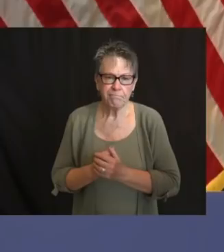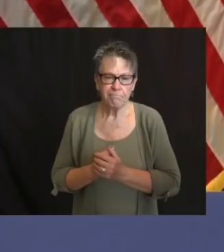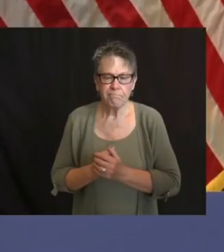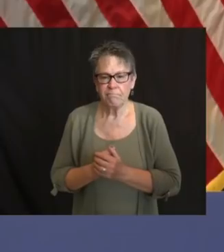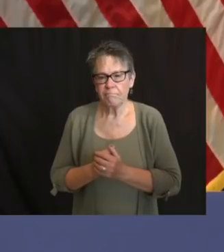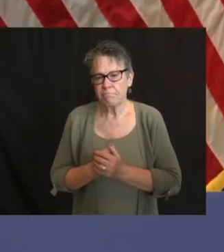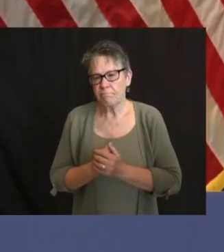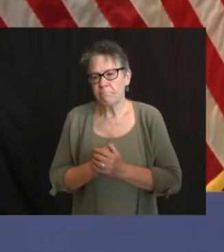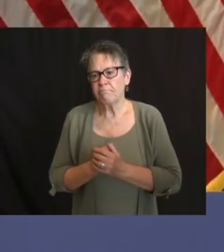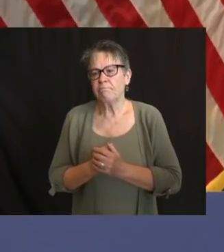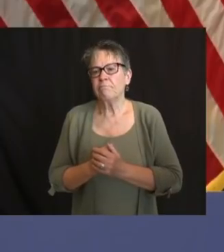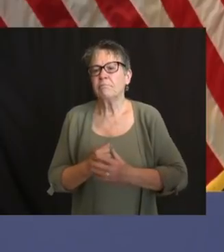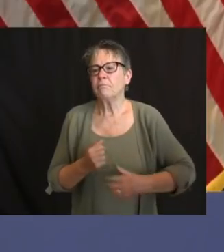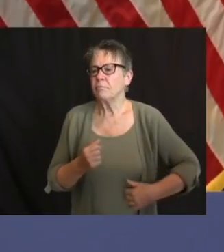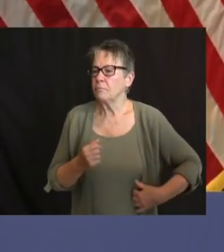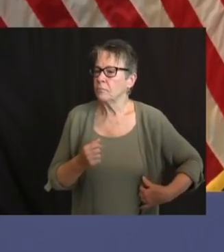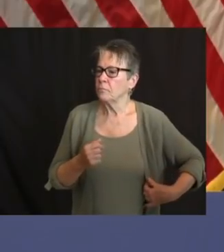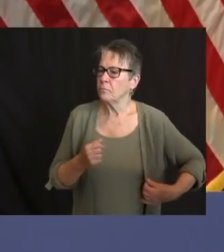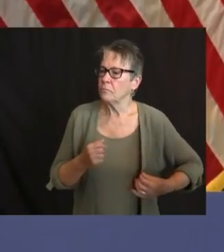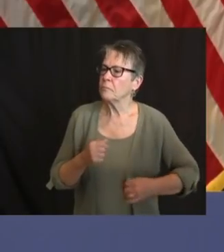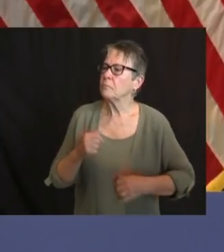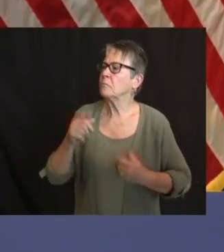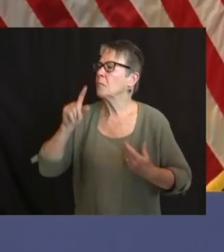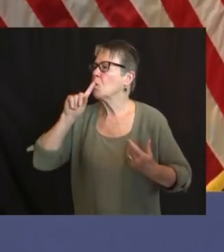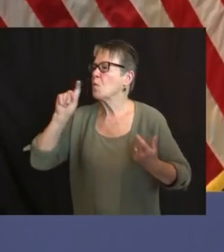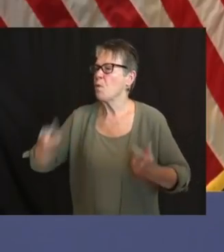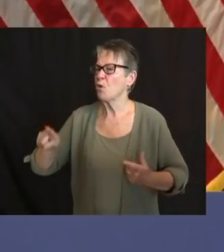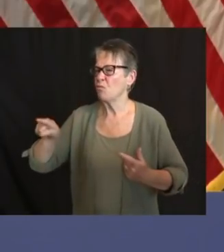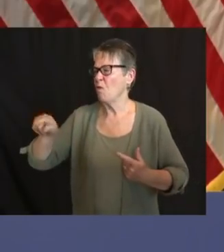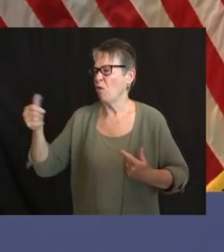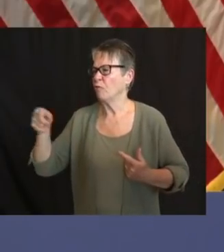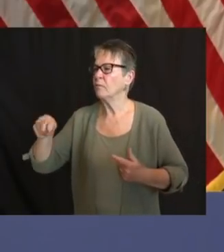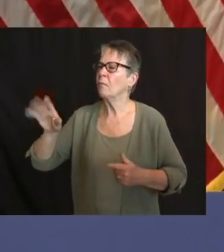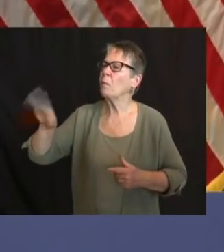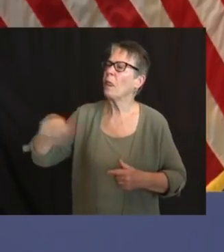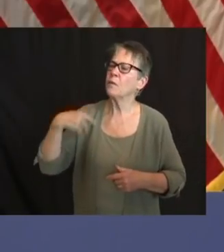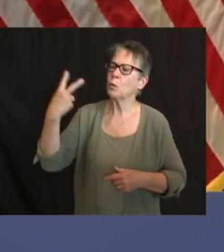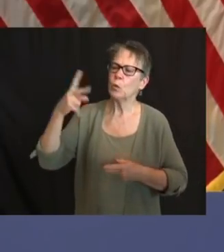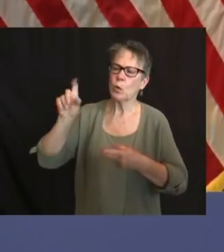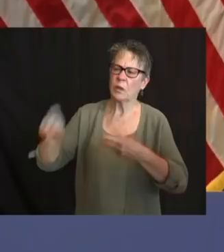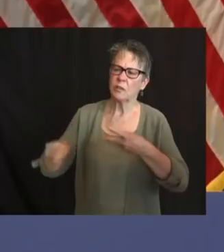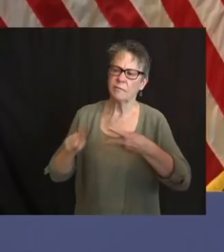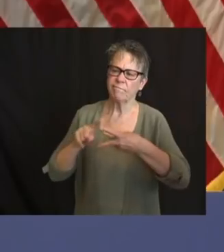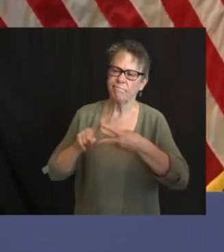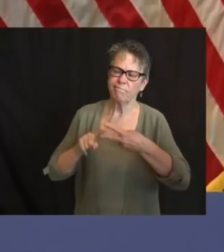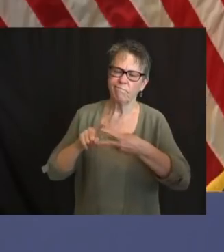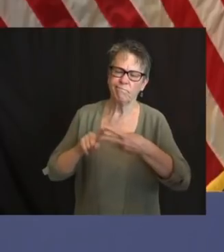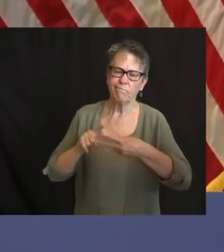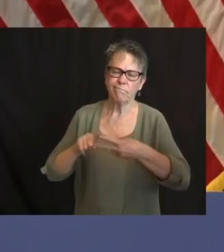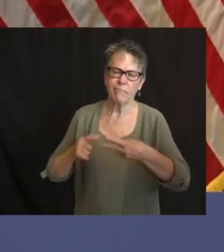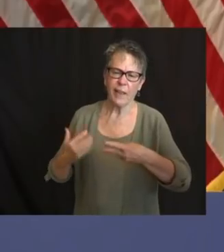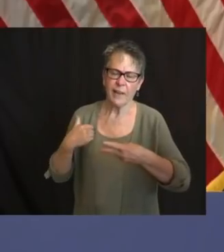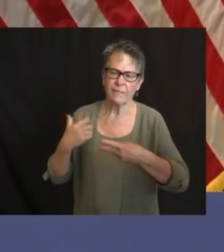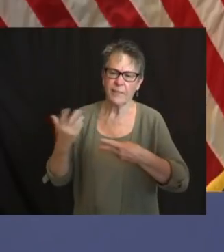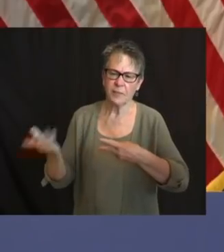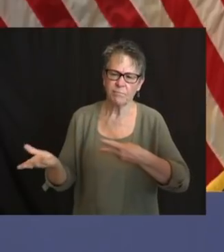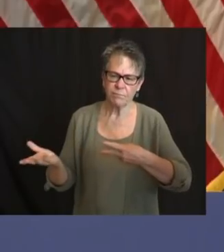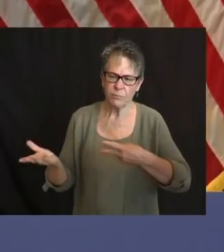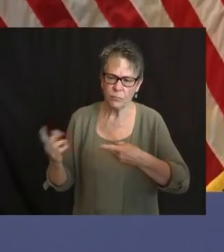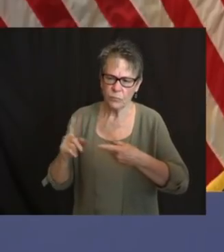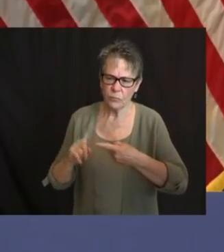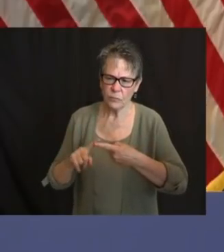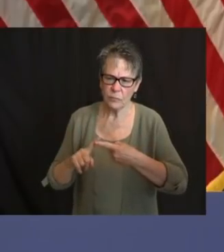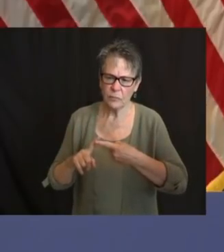Sorry, Governor, I have 2 questions on behalf of News 12. I'm pulling it up now. The New Jersey Licensed